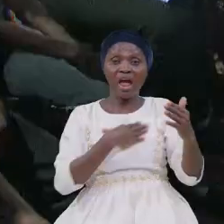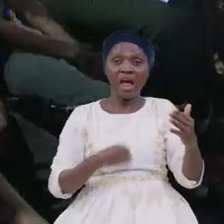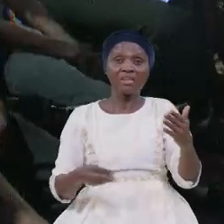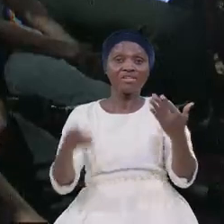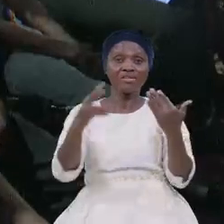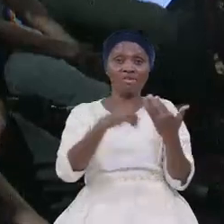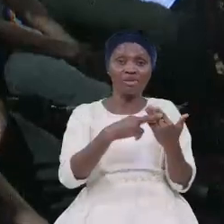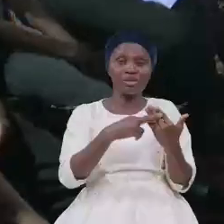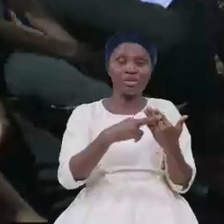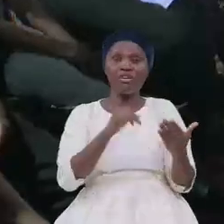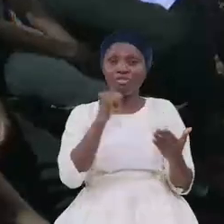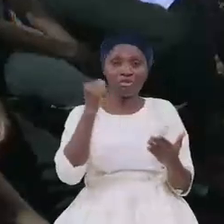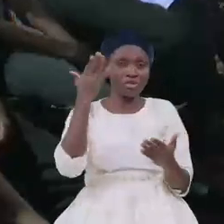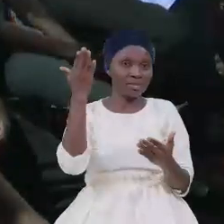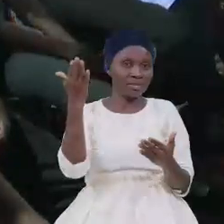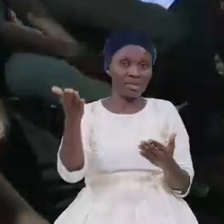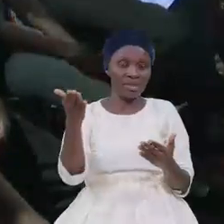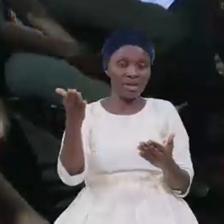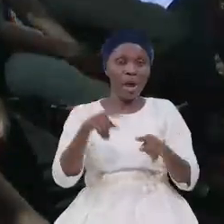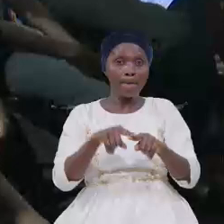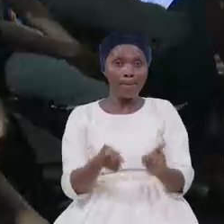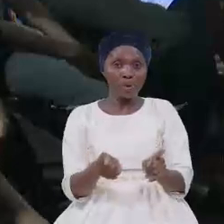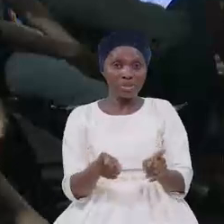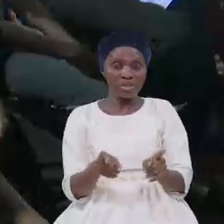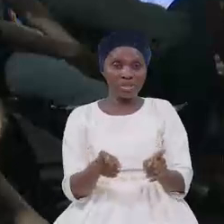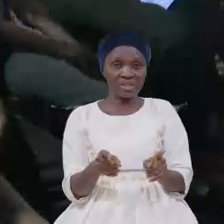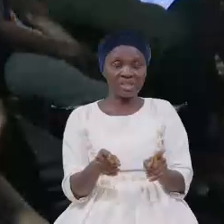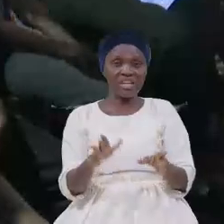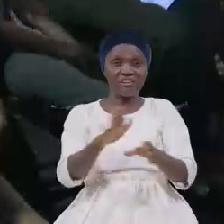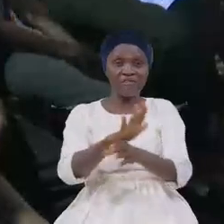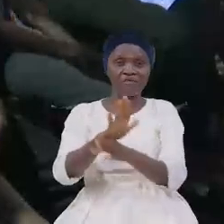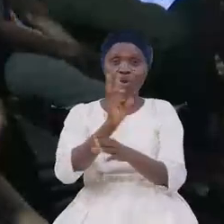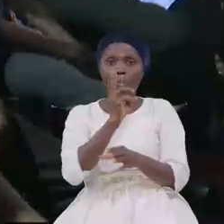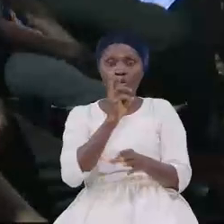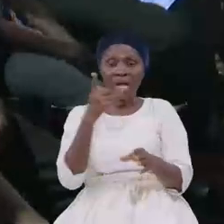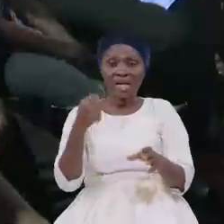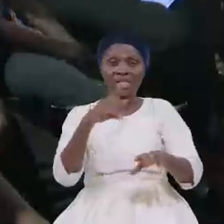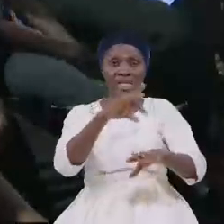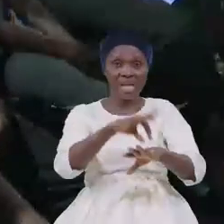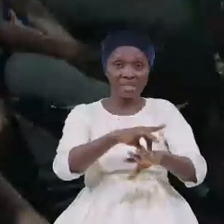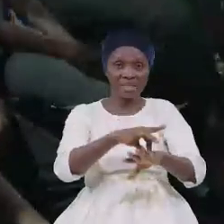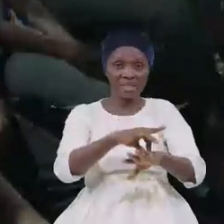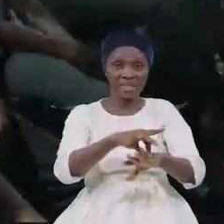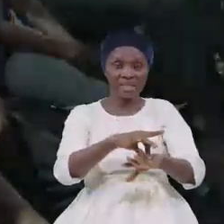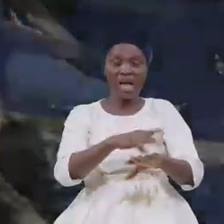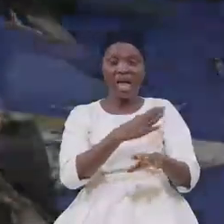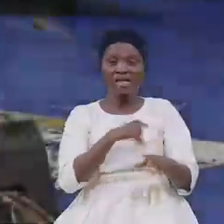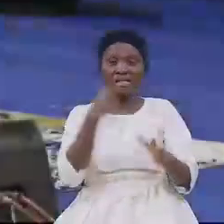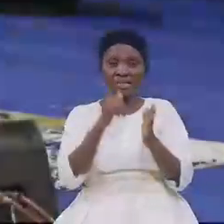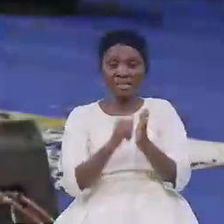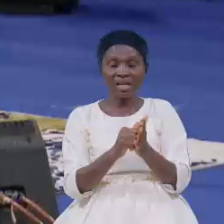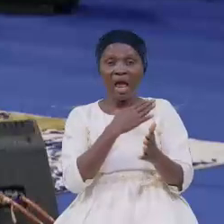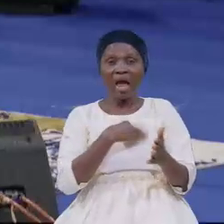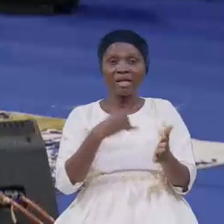thither, but watereth the earth. He says, and he makes it bring